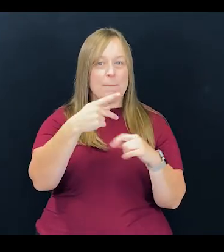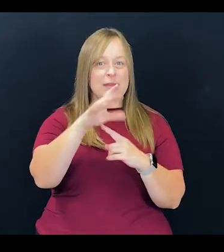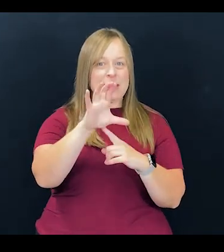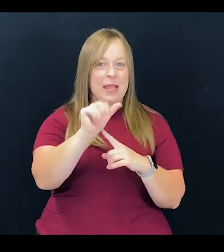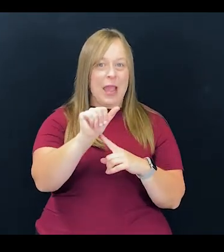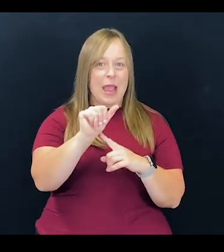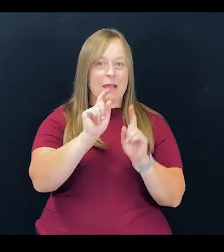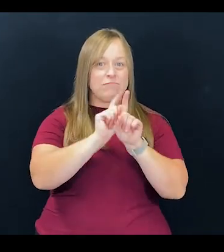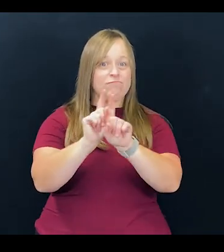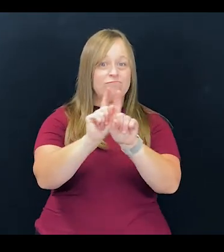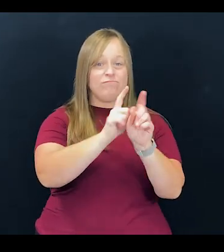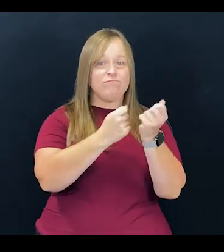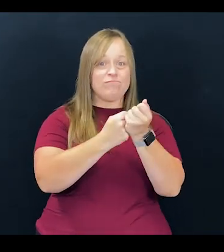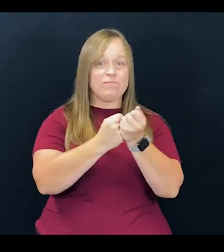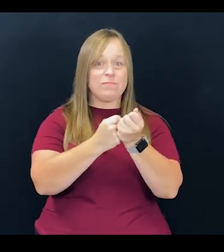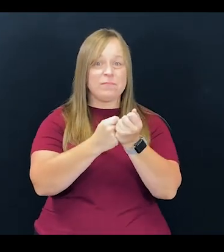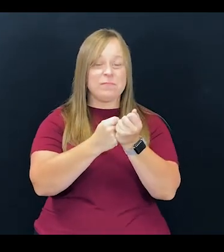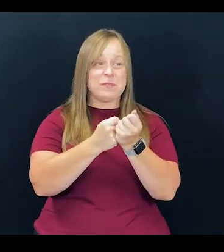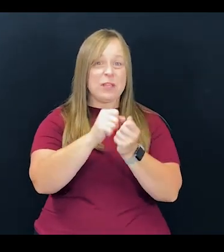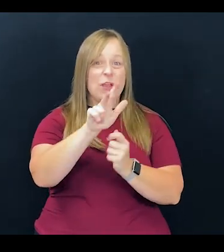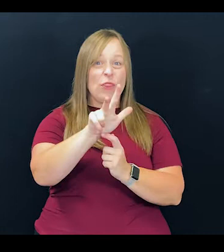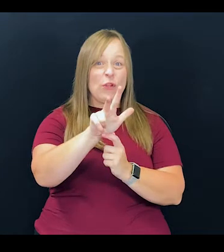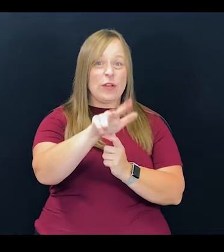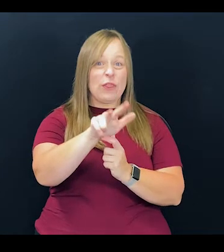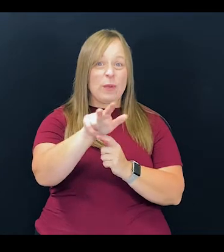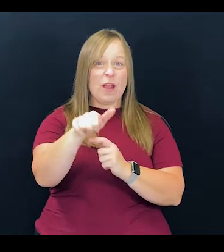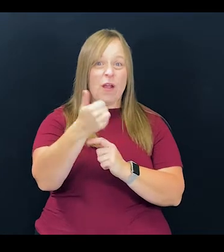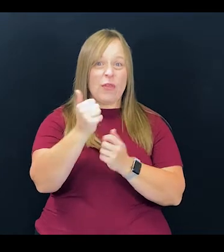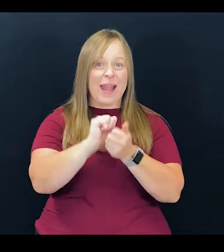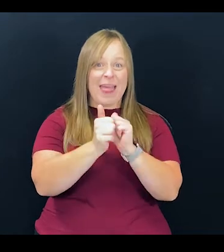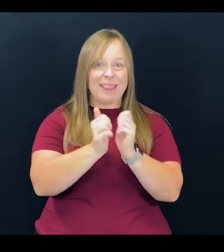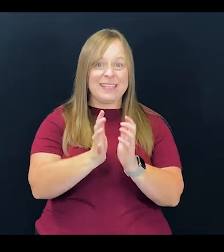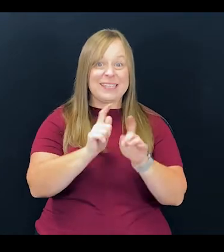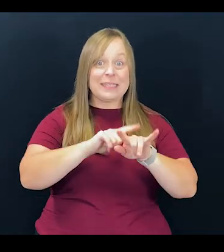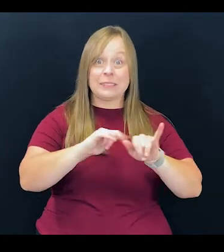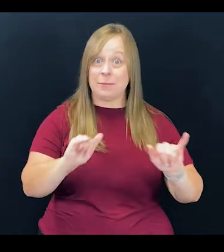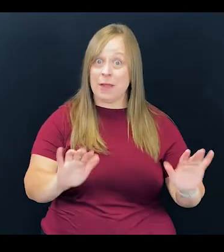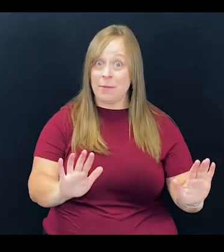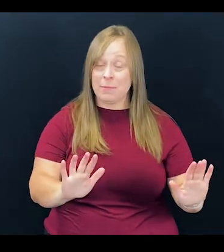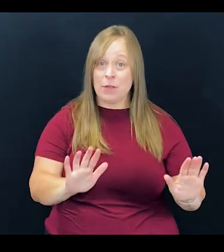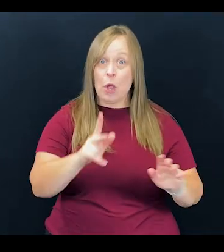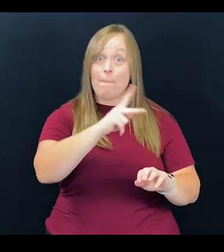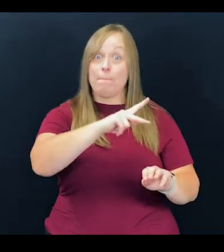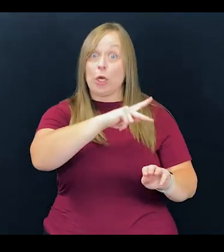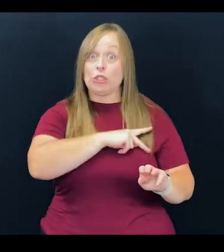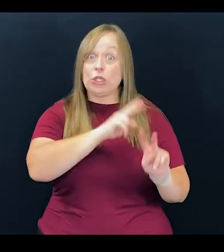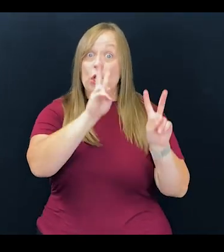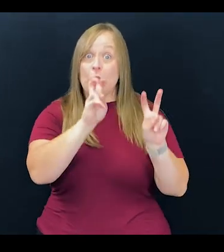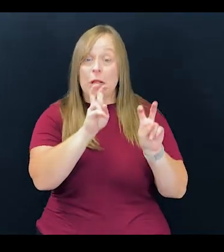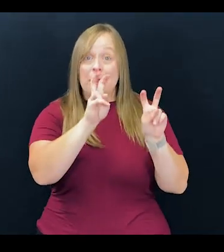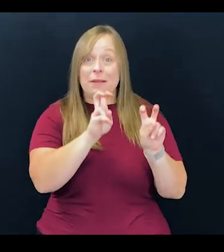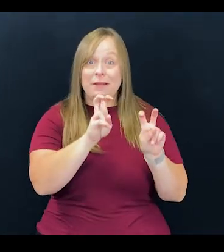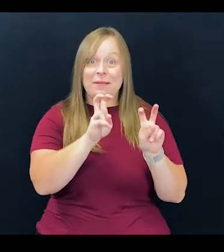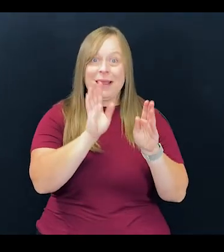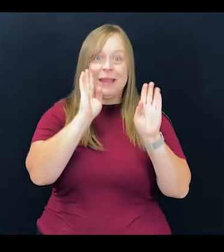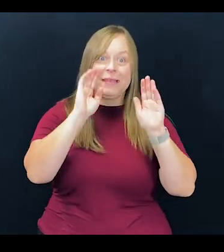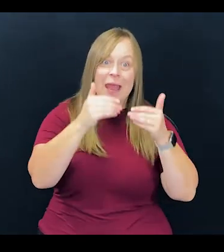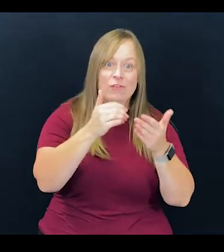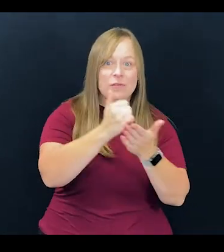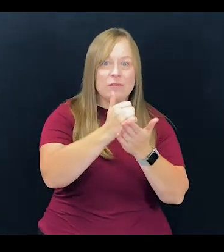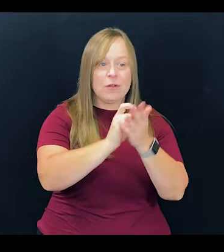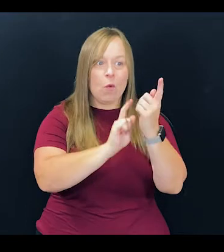that this particular PCA would have had to tend to at least 33 athletes. So that